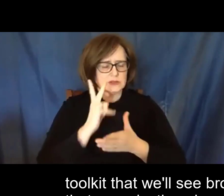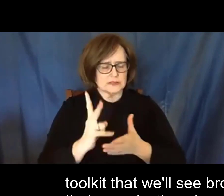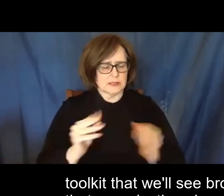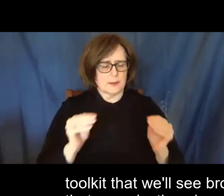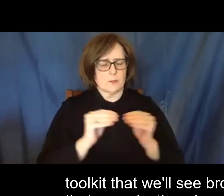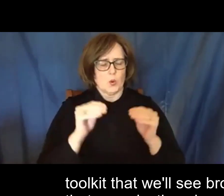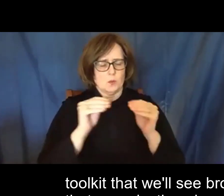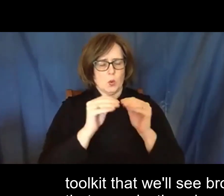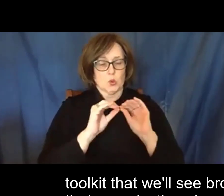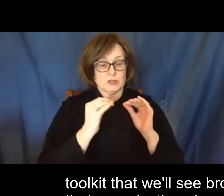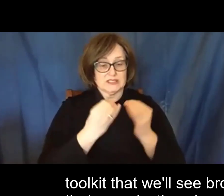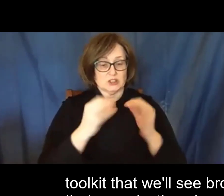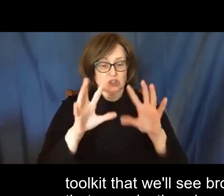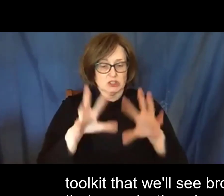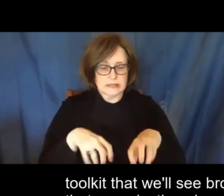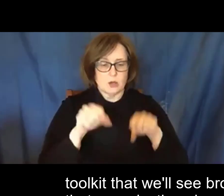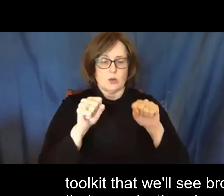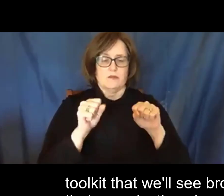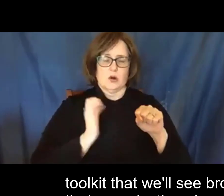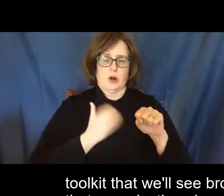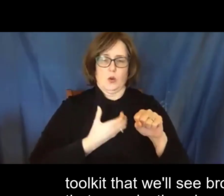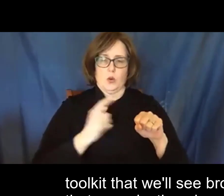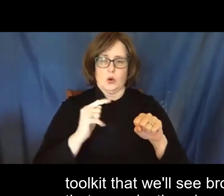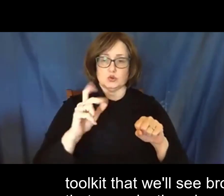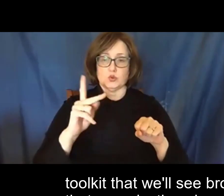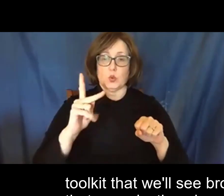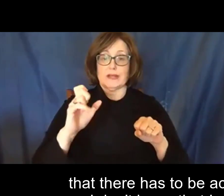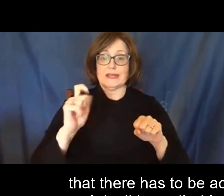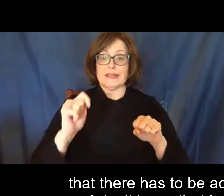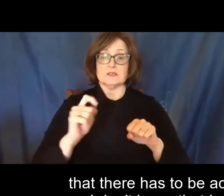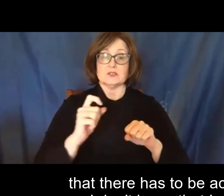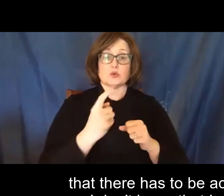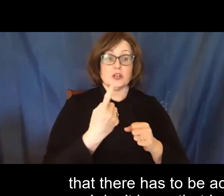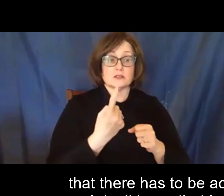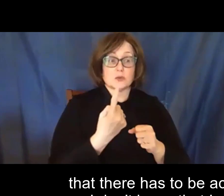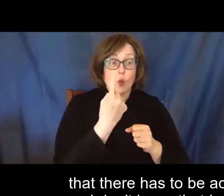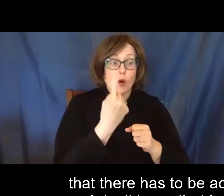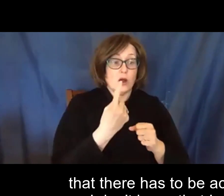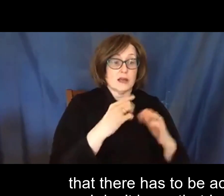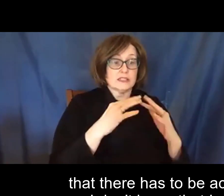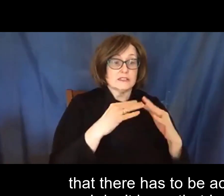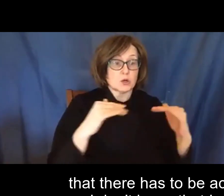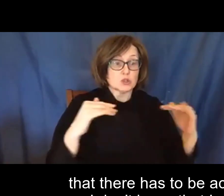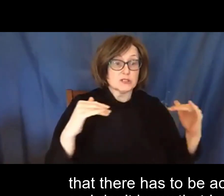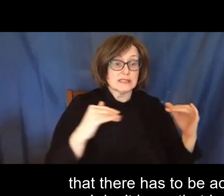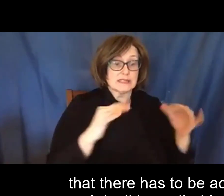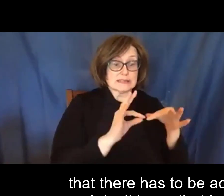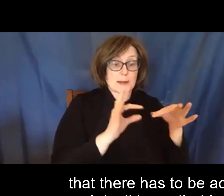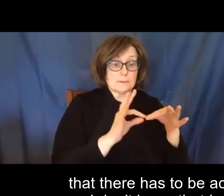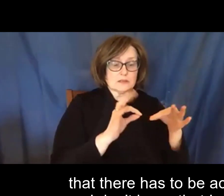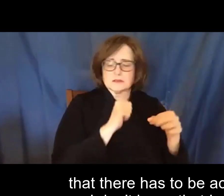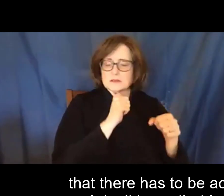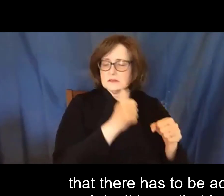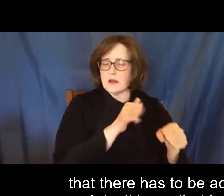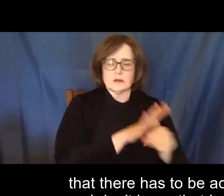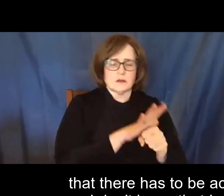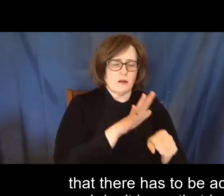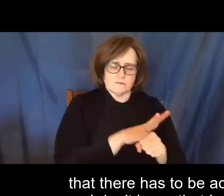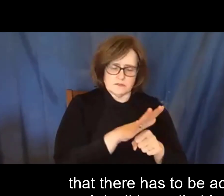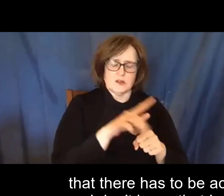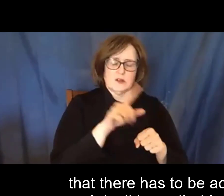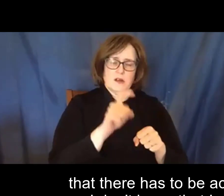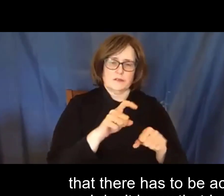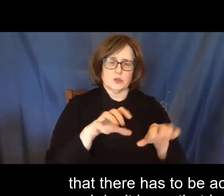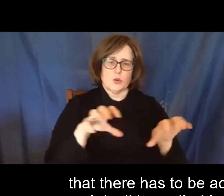enough to have a blanket diversity statement, that there has to be active work done. So